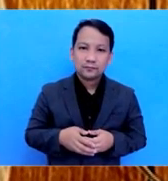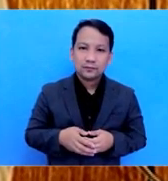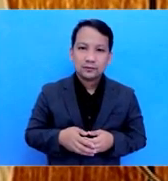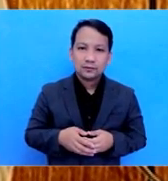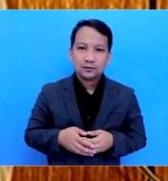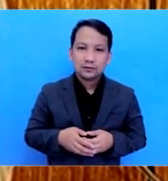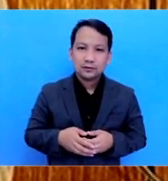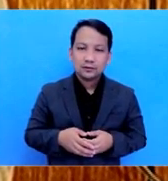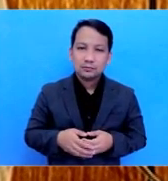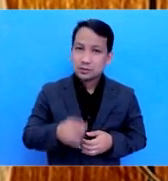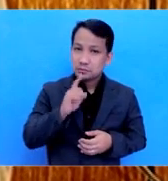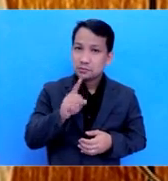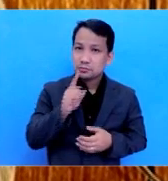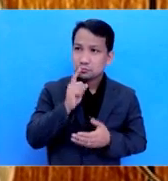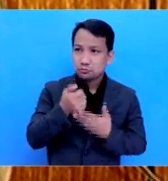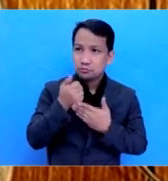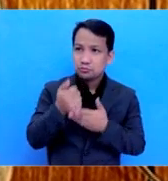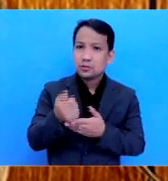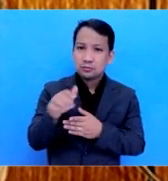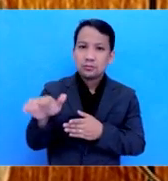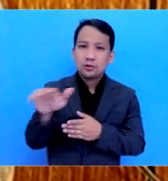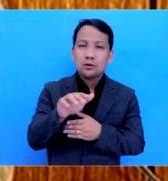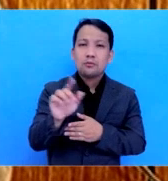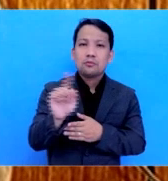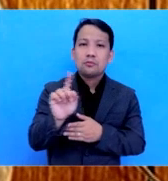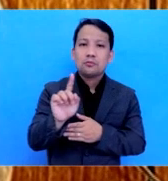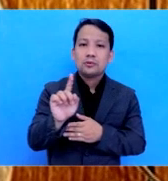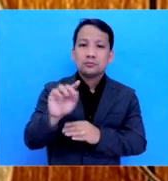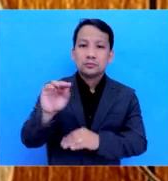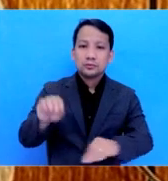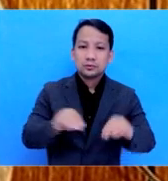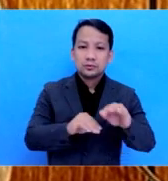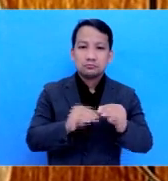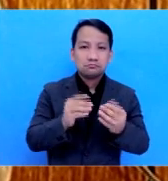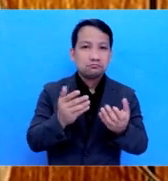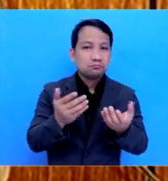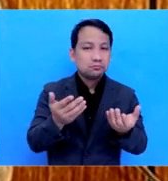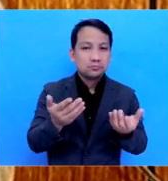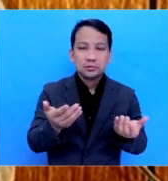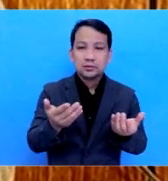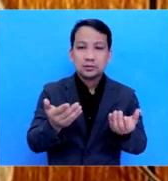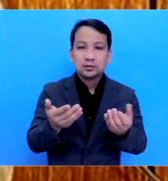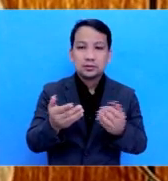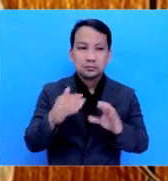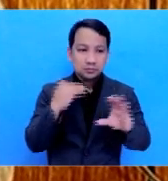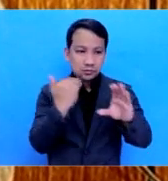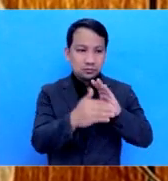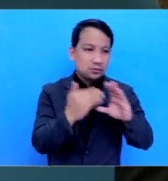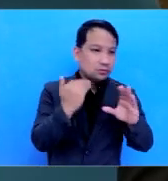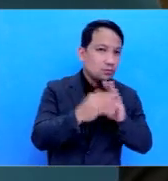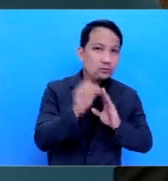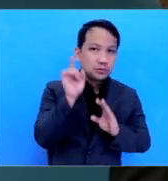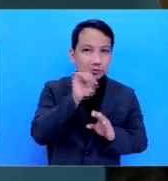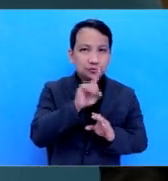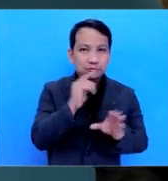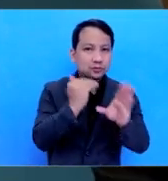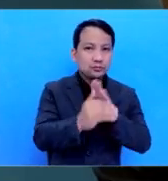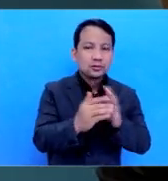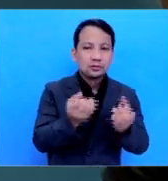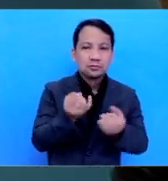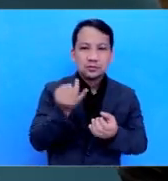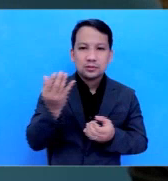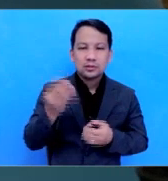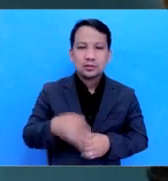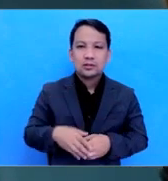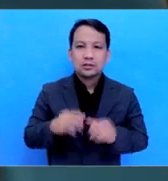definitely helps yung swiftness ng transmissions and canvassing. Ang kampo